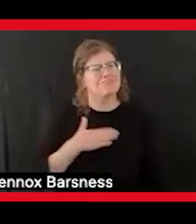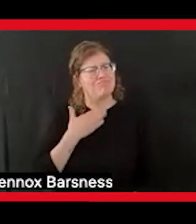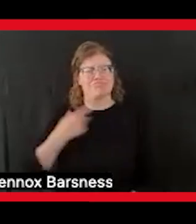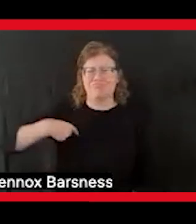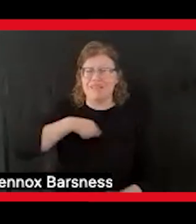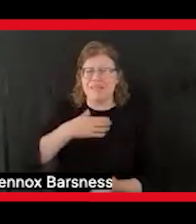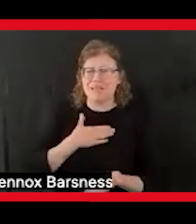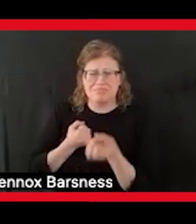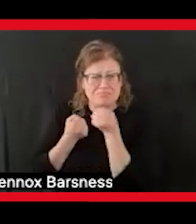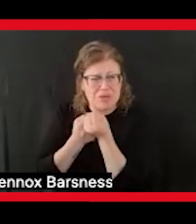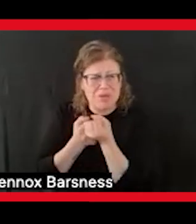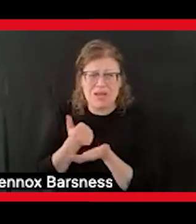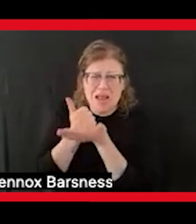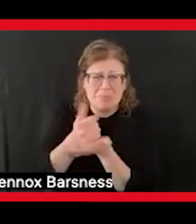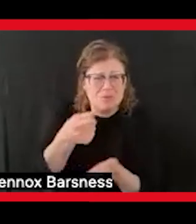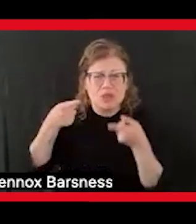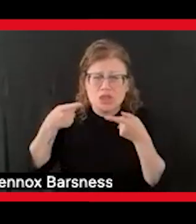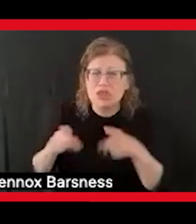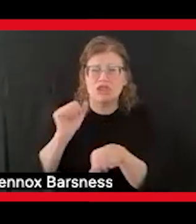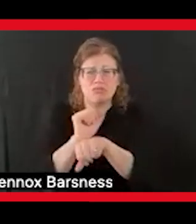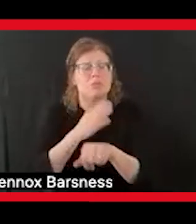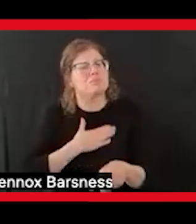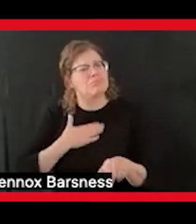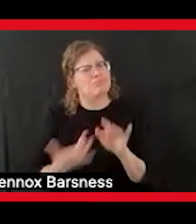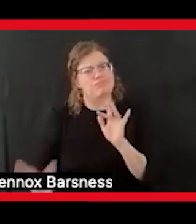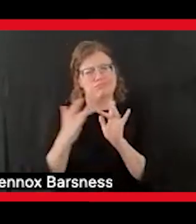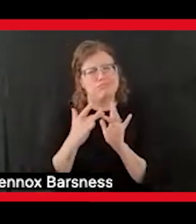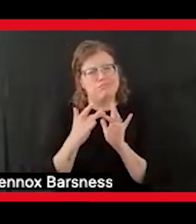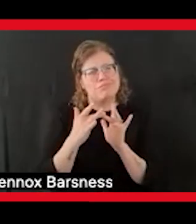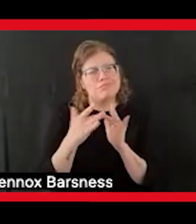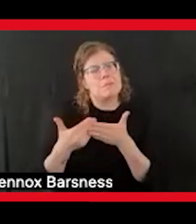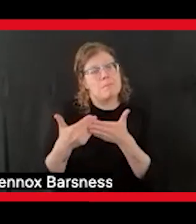ask that you reach out early enough.